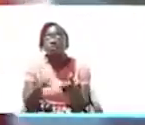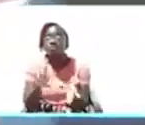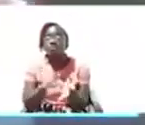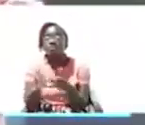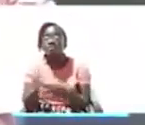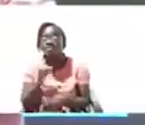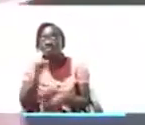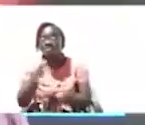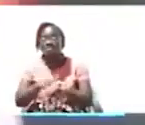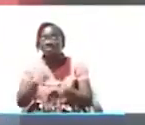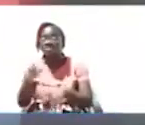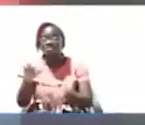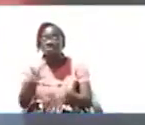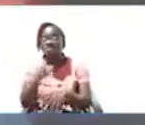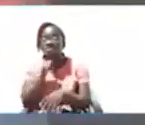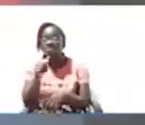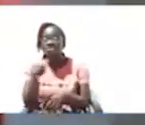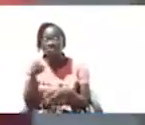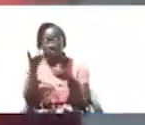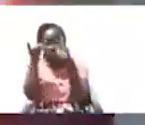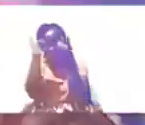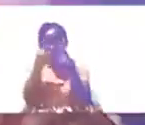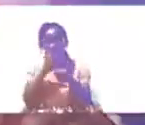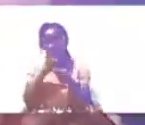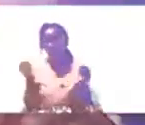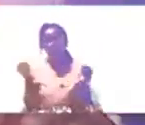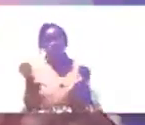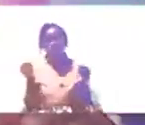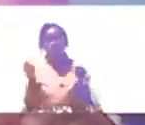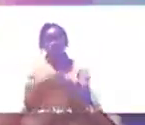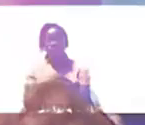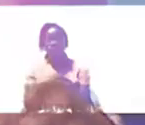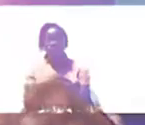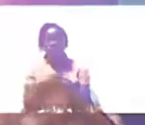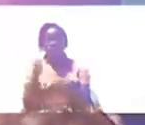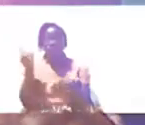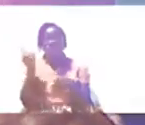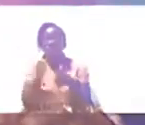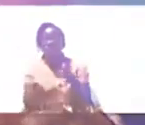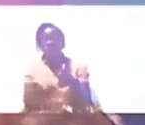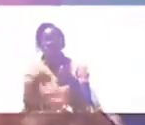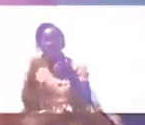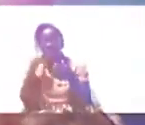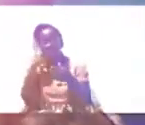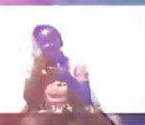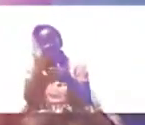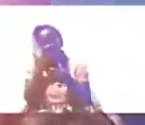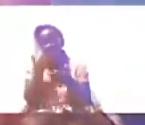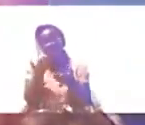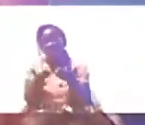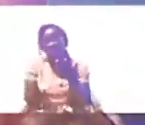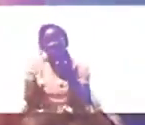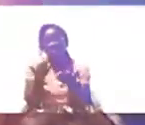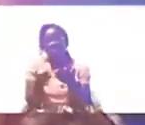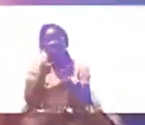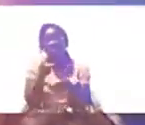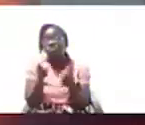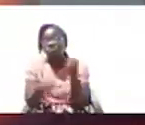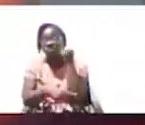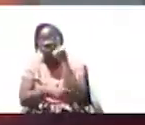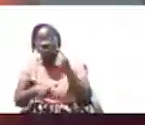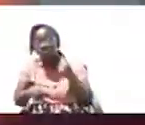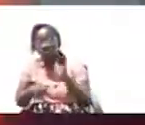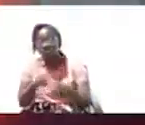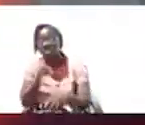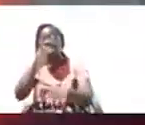glory. There's no sign. What is sign? What is good to be sign? It's to go and steal. Now